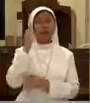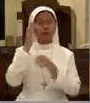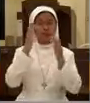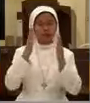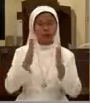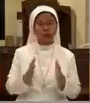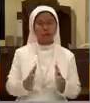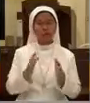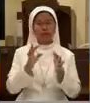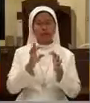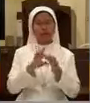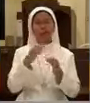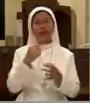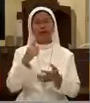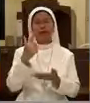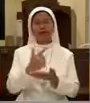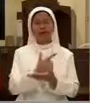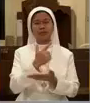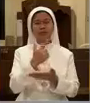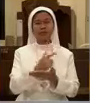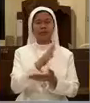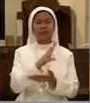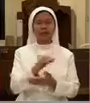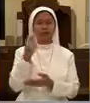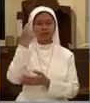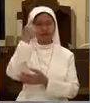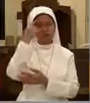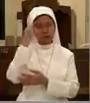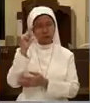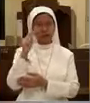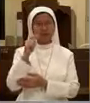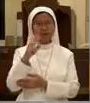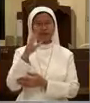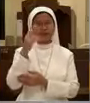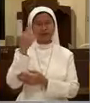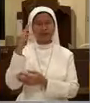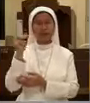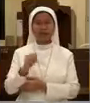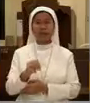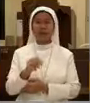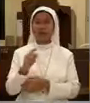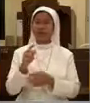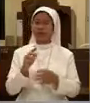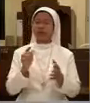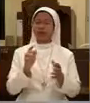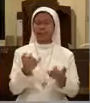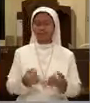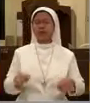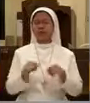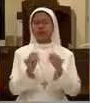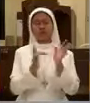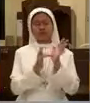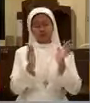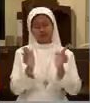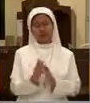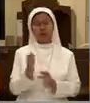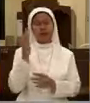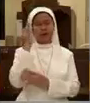the gospel. And for him, as long as Jesus is preached, he is